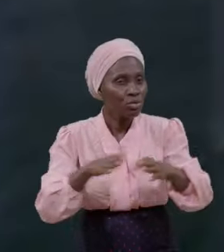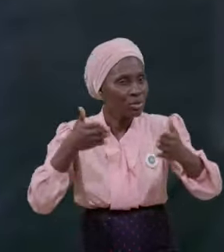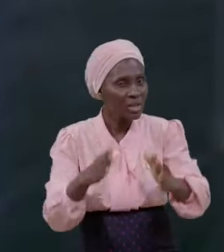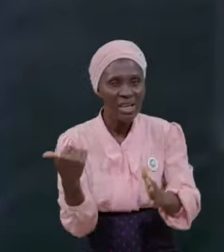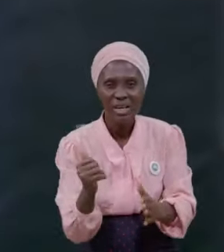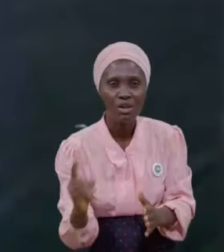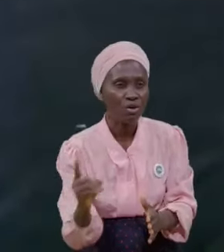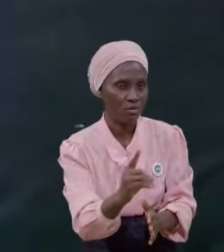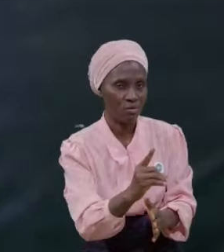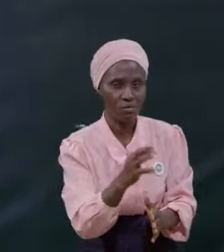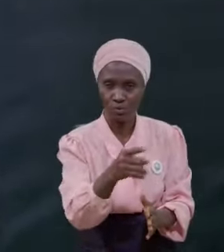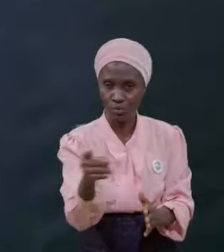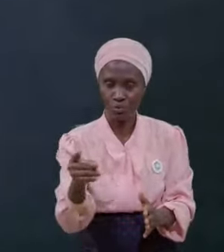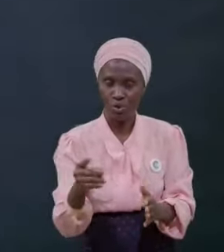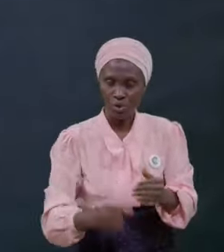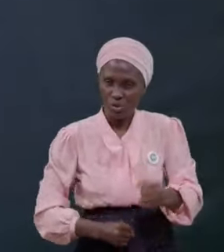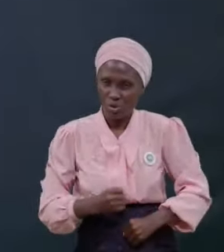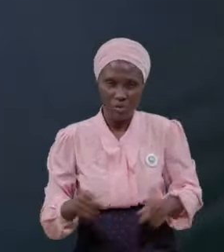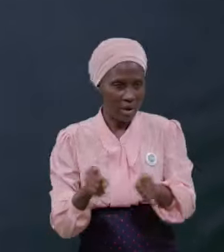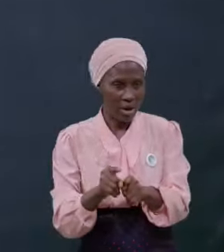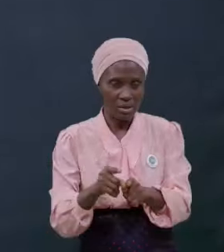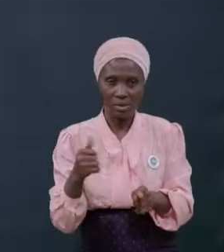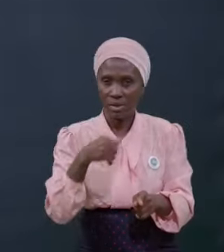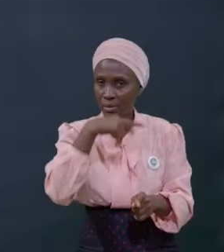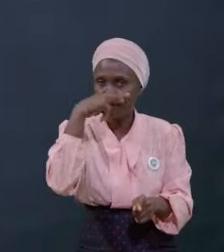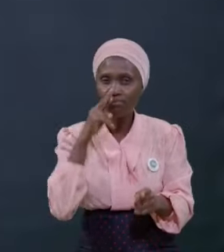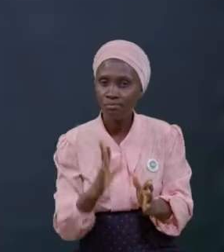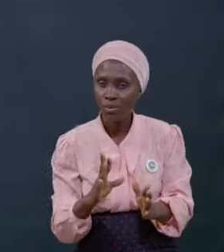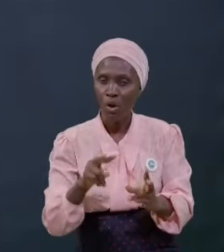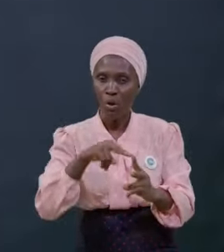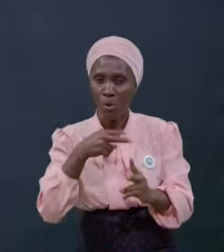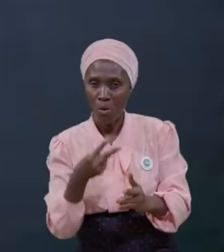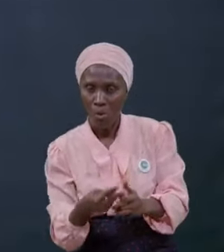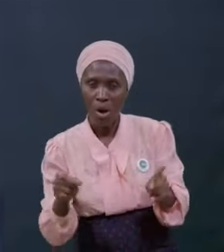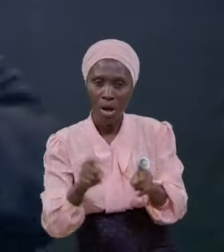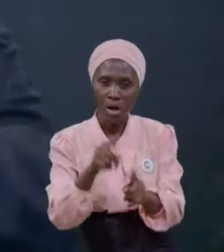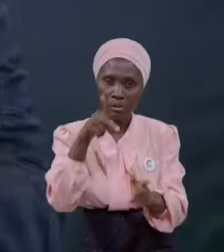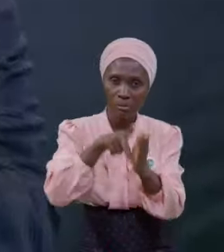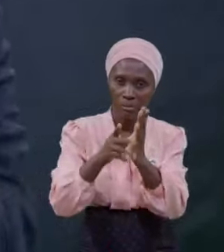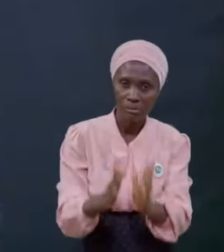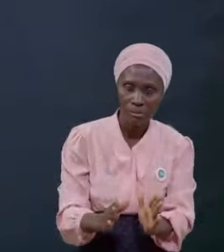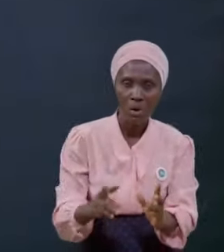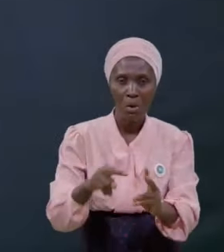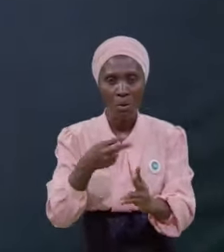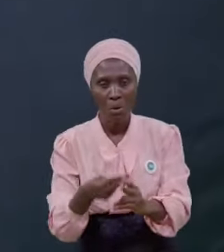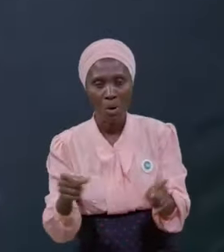an evildoer, or as a busybody in other men's